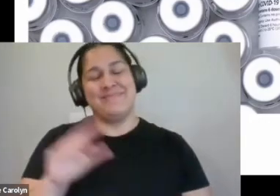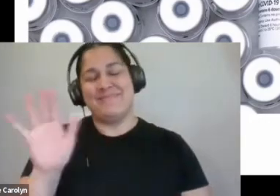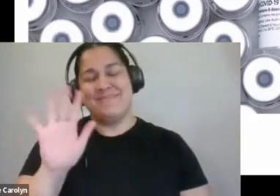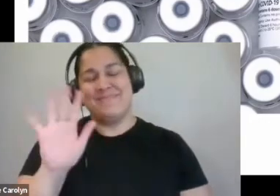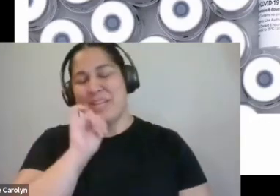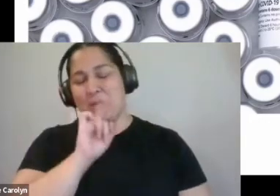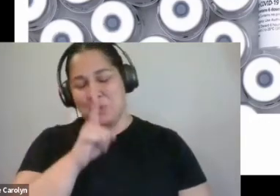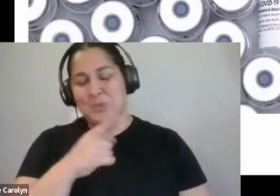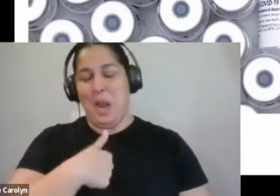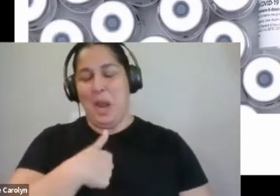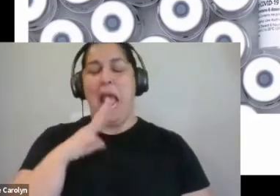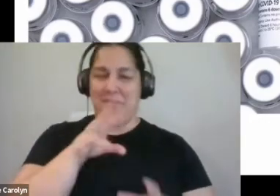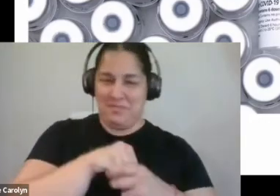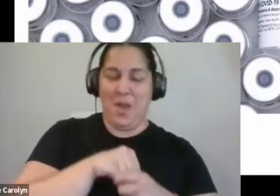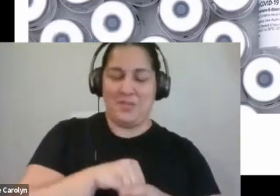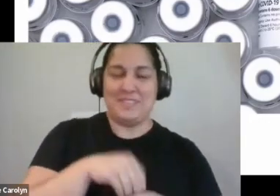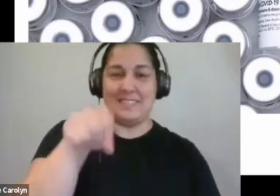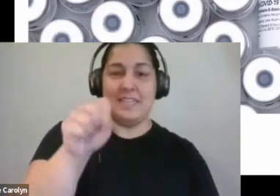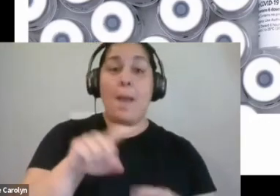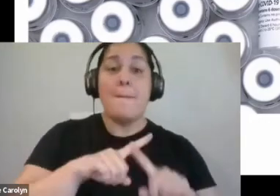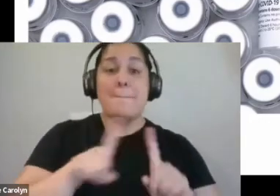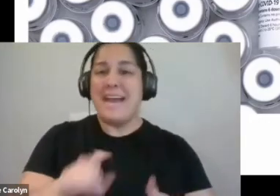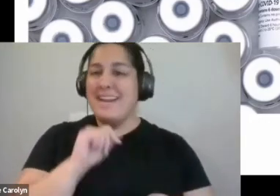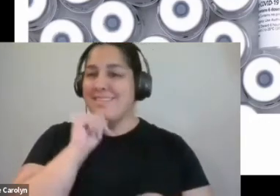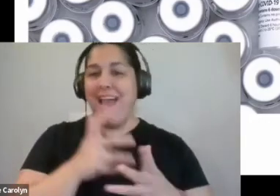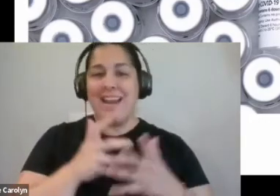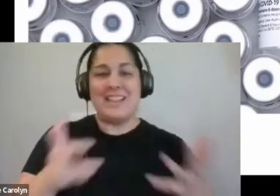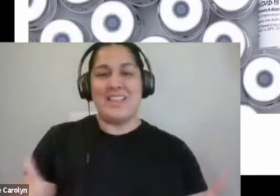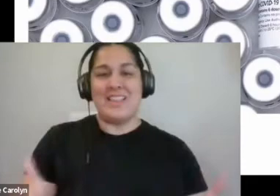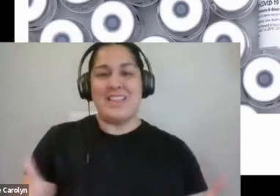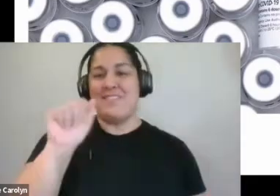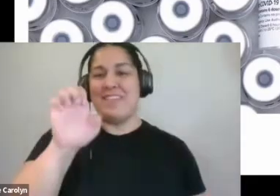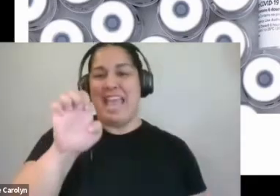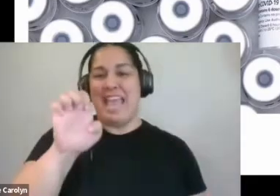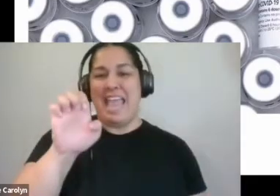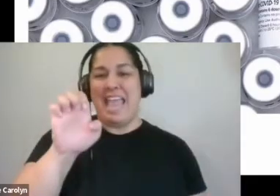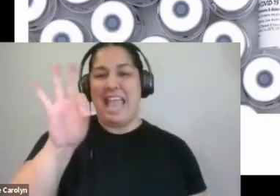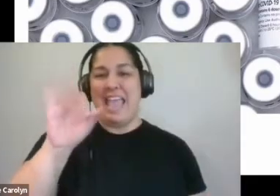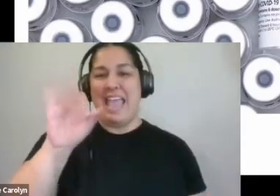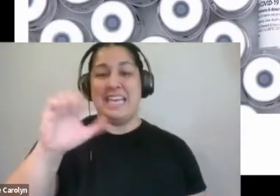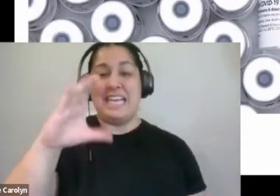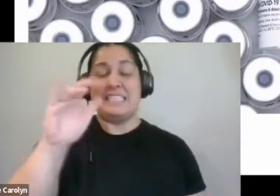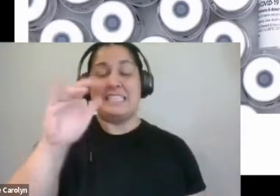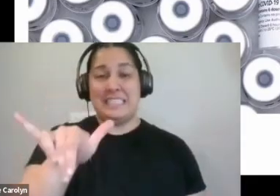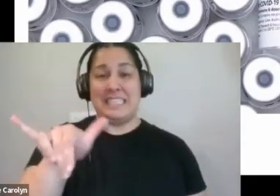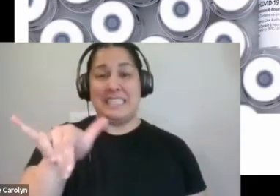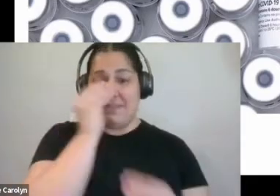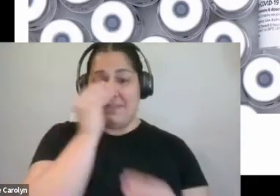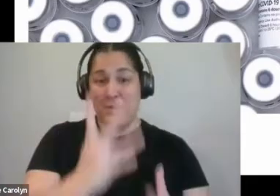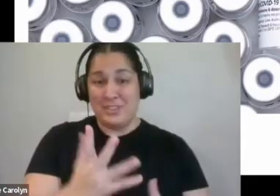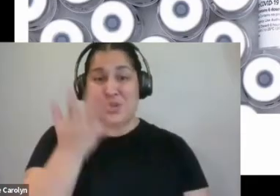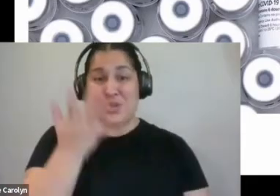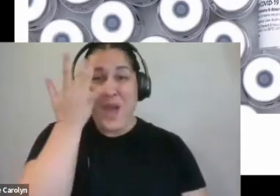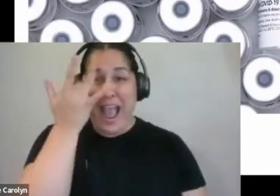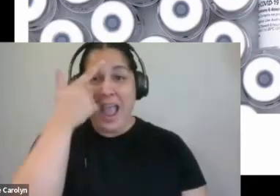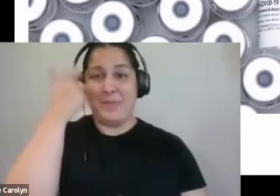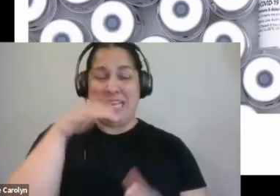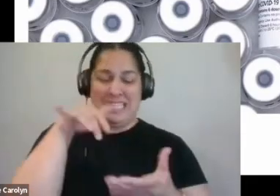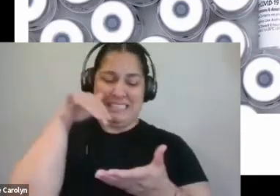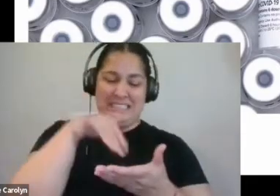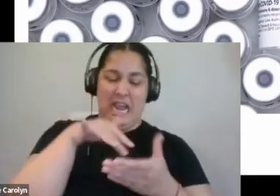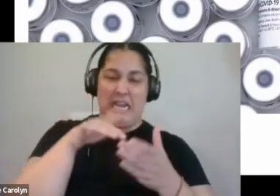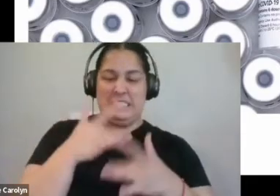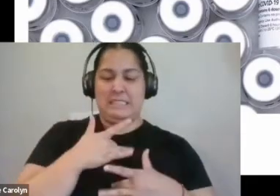data because the studies have been relatively small. And so most of the efficacy data